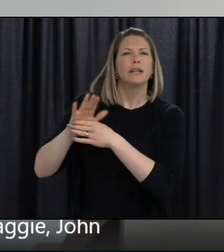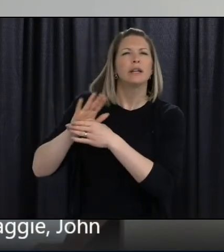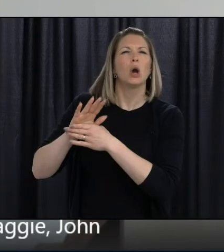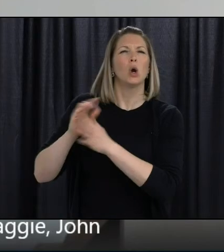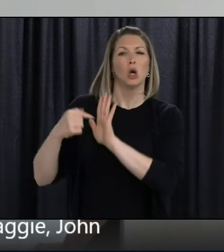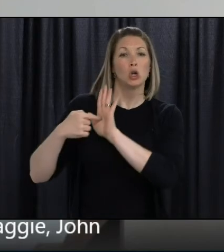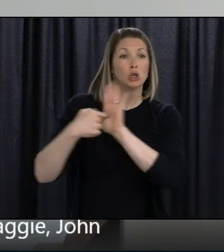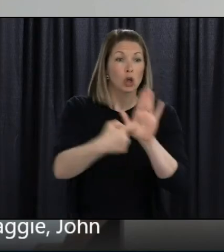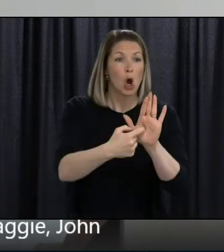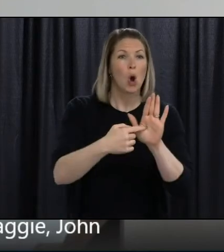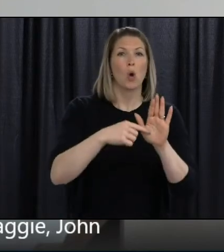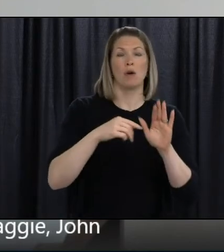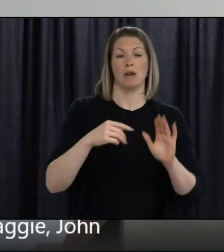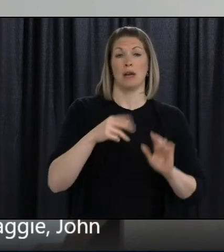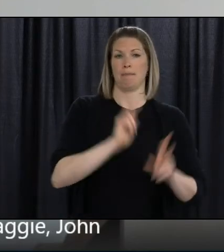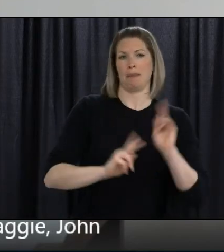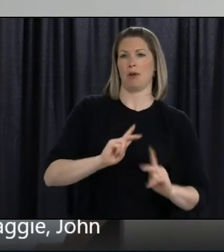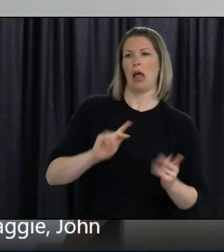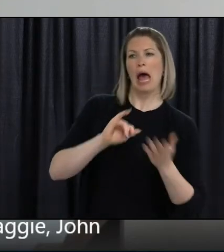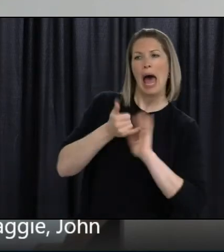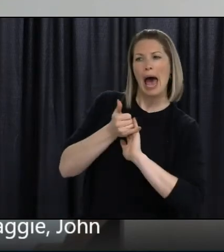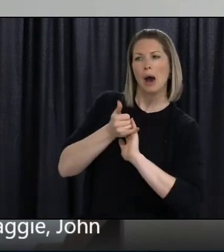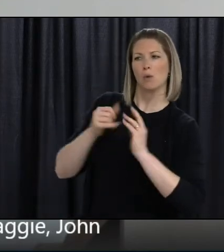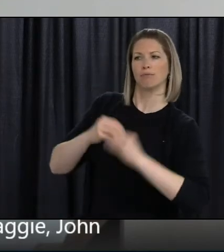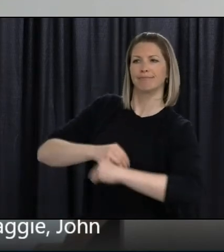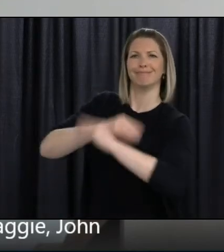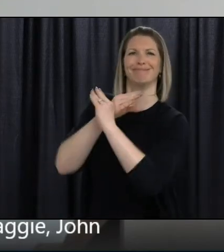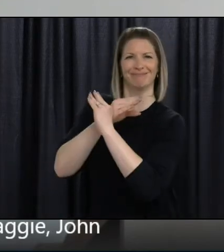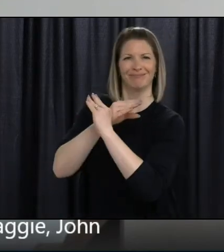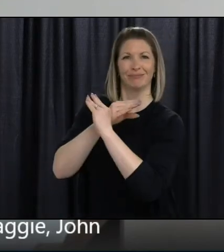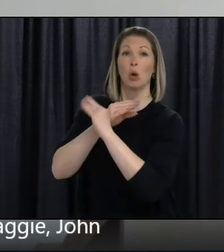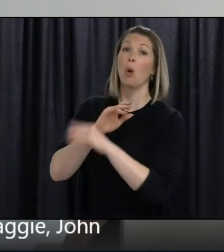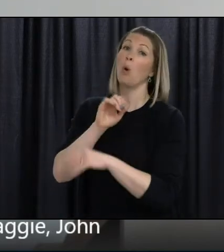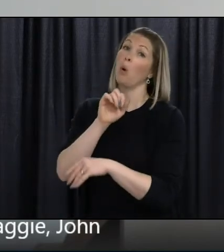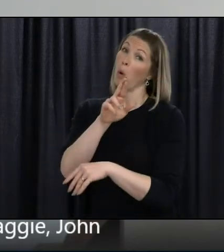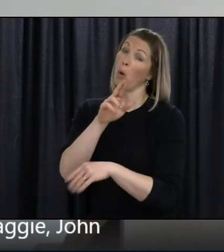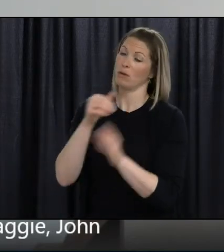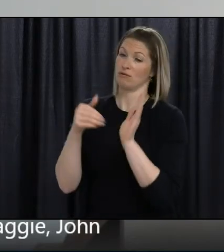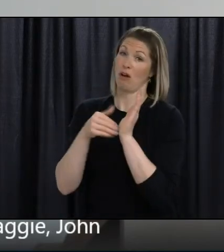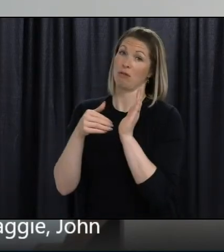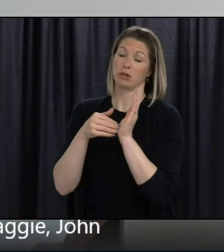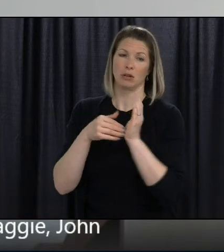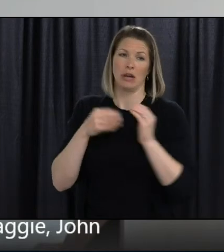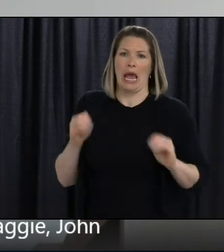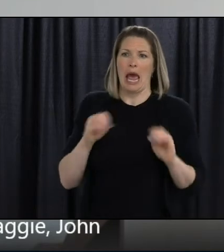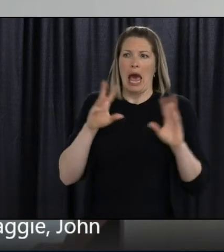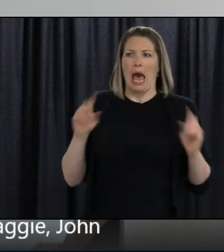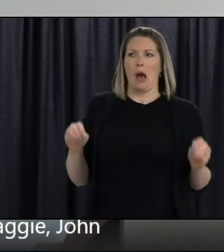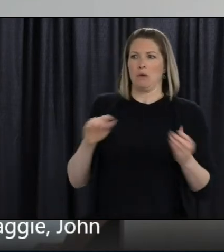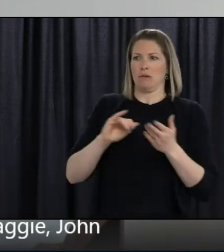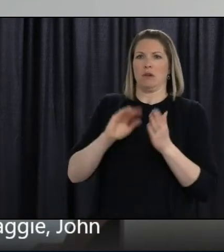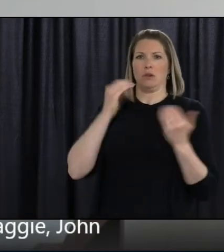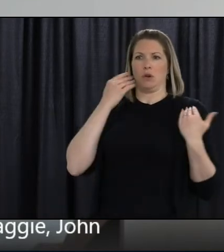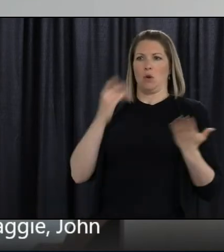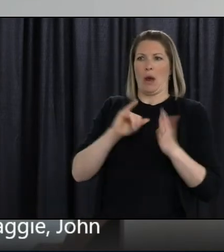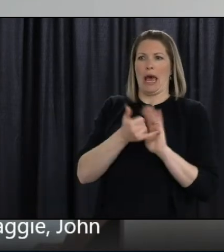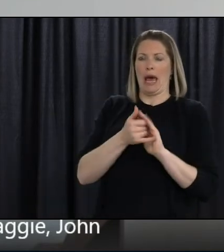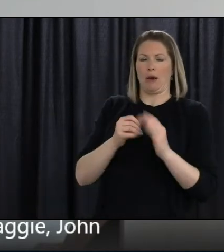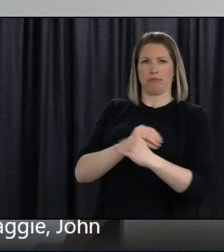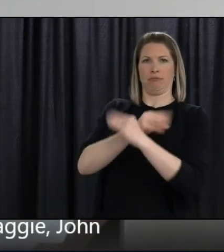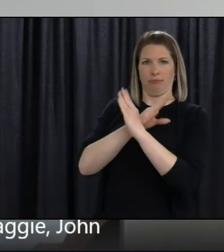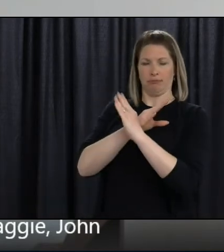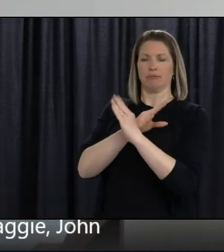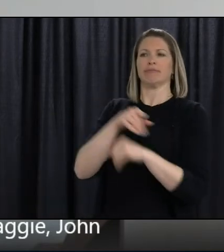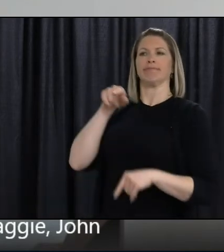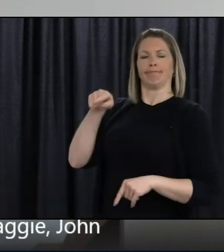to help physicians who want to get into that realm to do it or to support those who are already there. So that's another